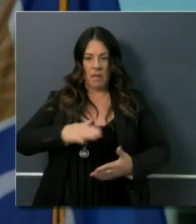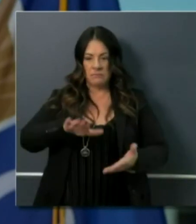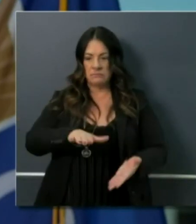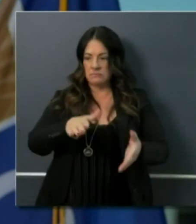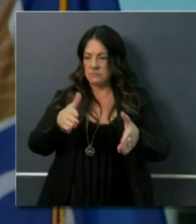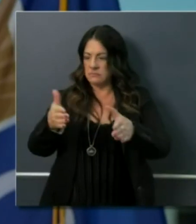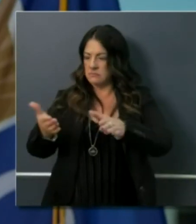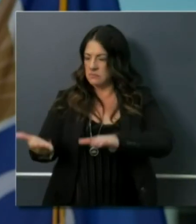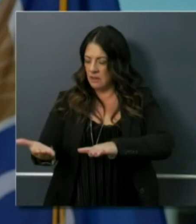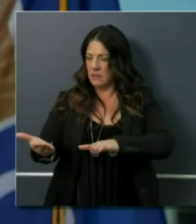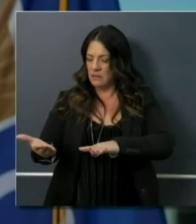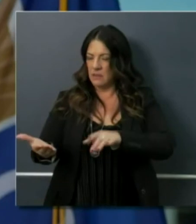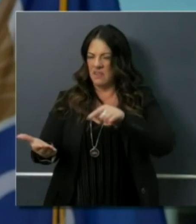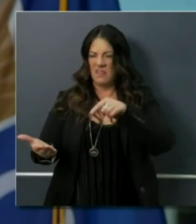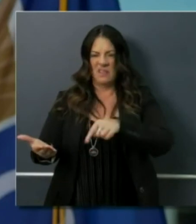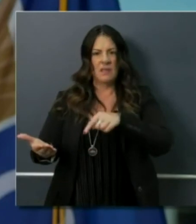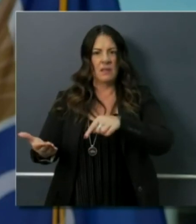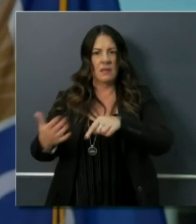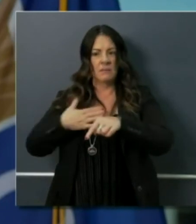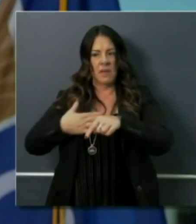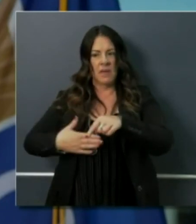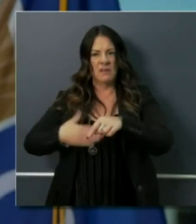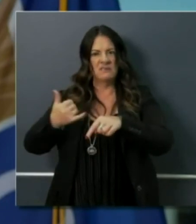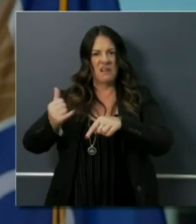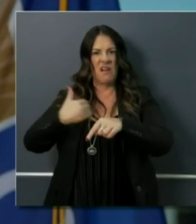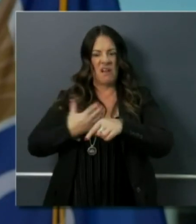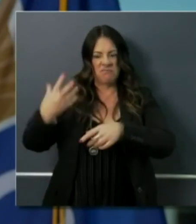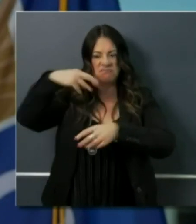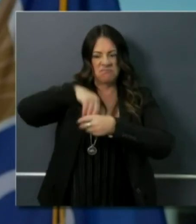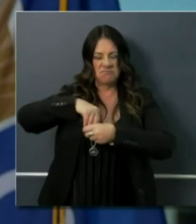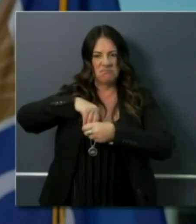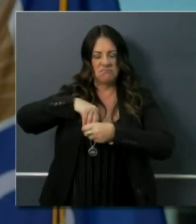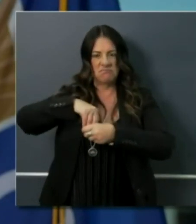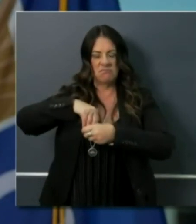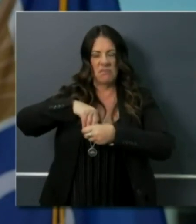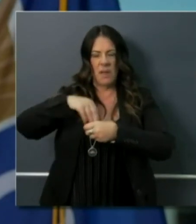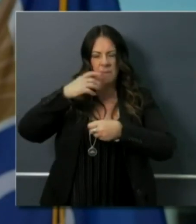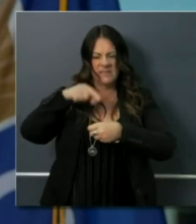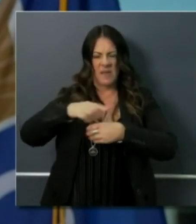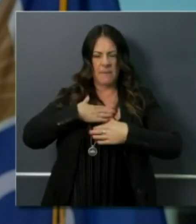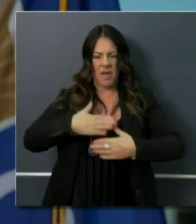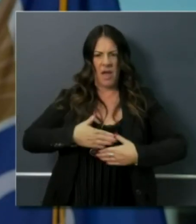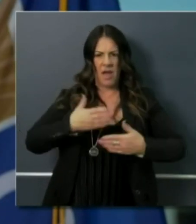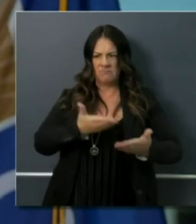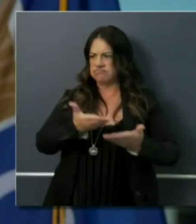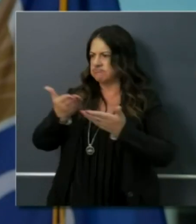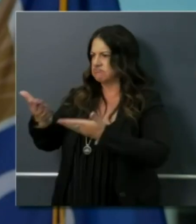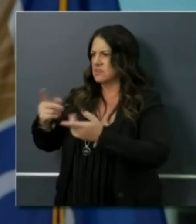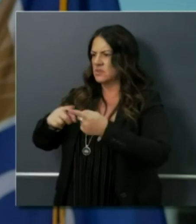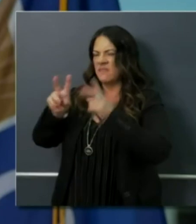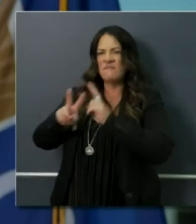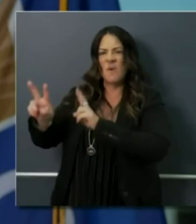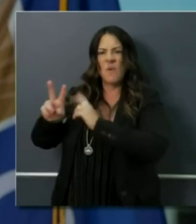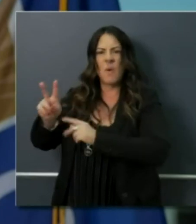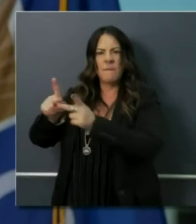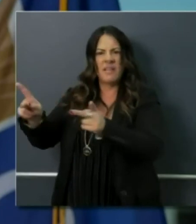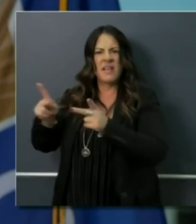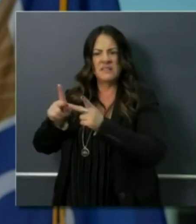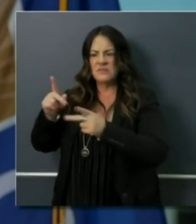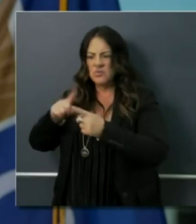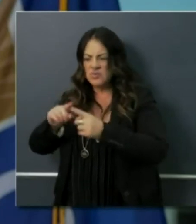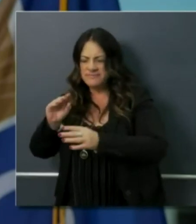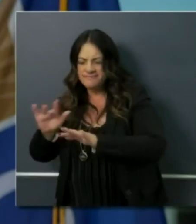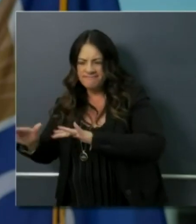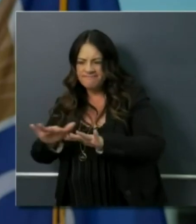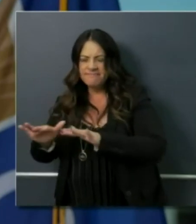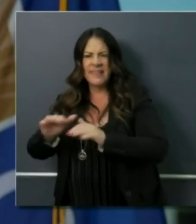are dealt with, or guidance for funeral homes who are then in charge of working with families? I